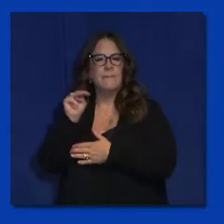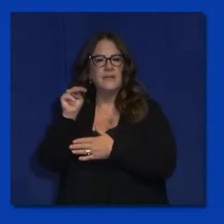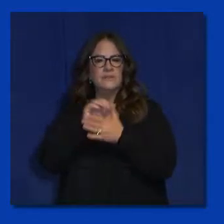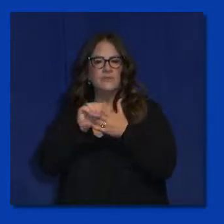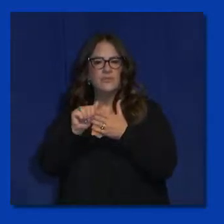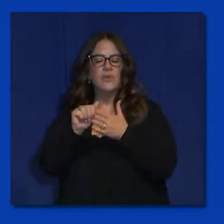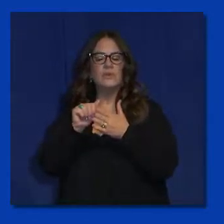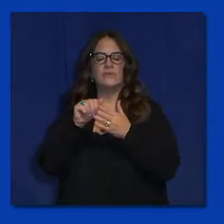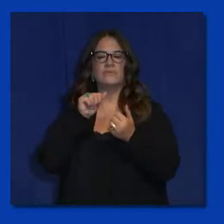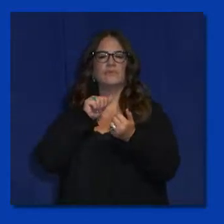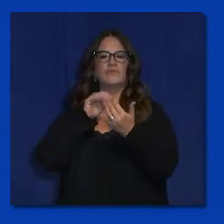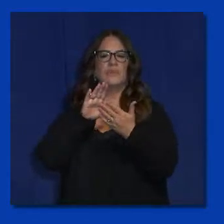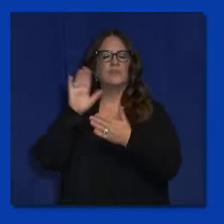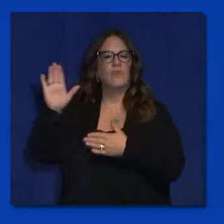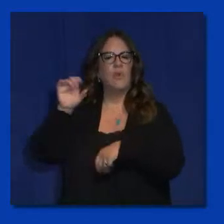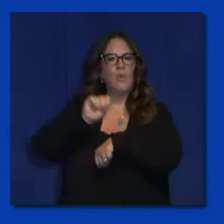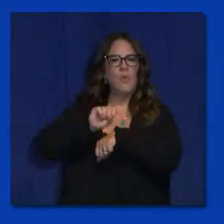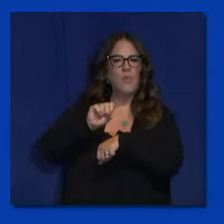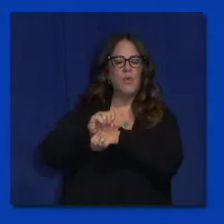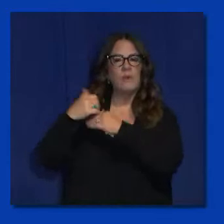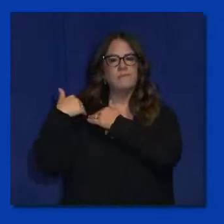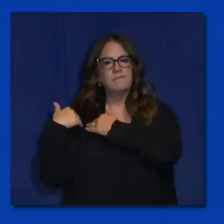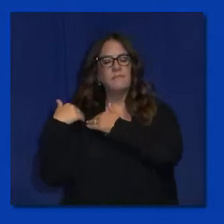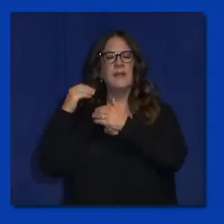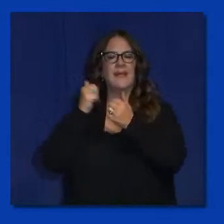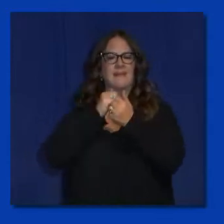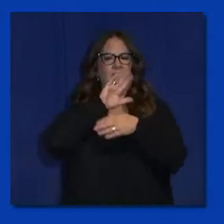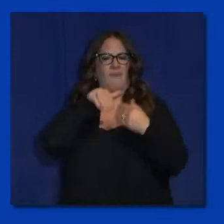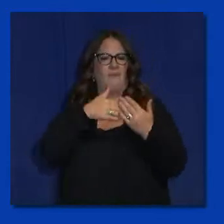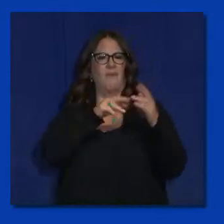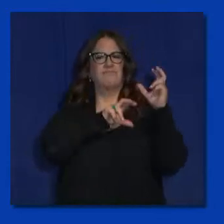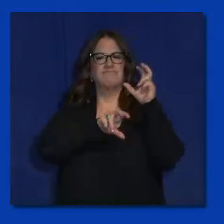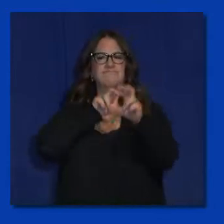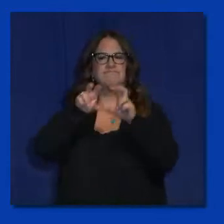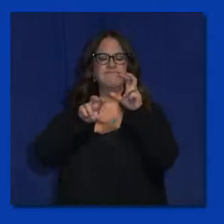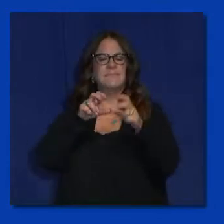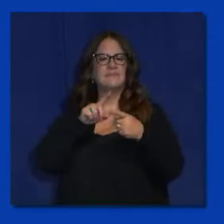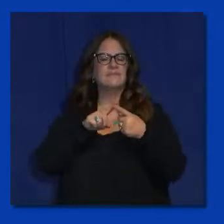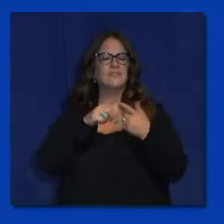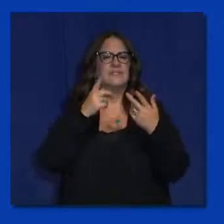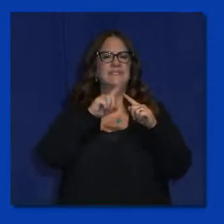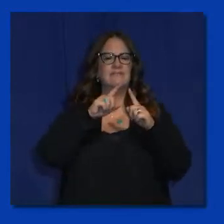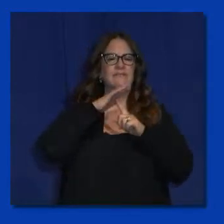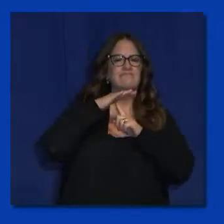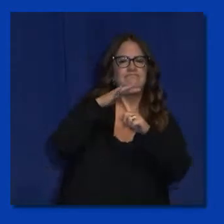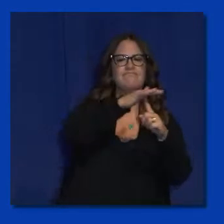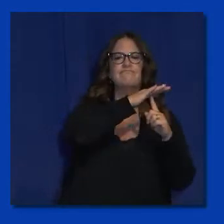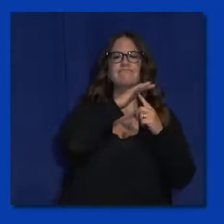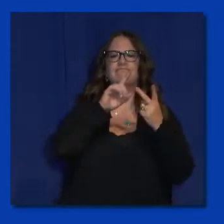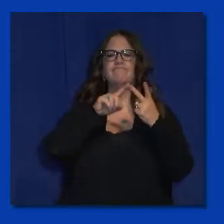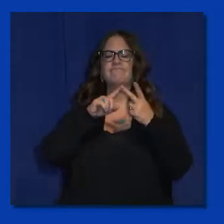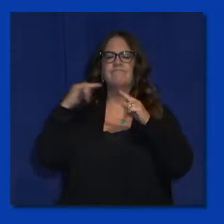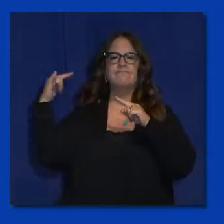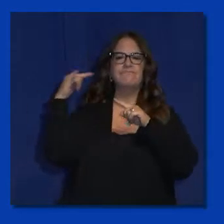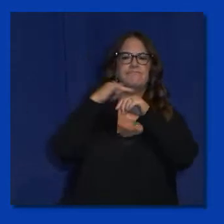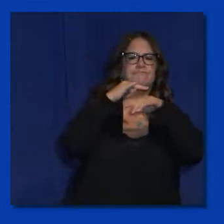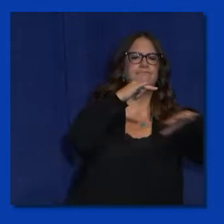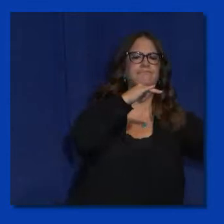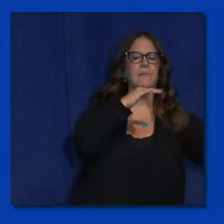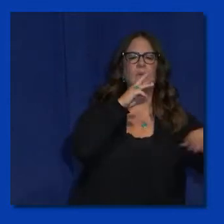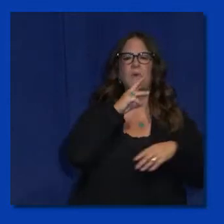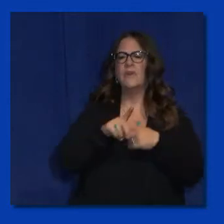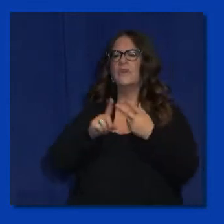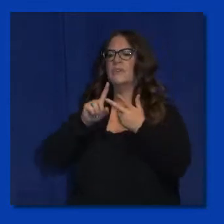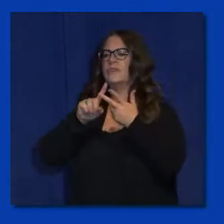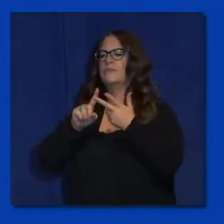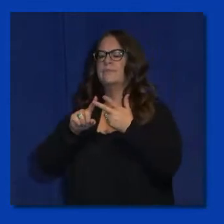address supports in their workload, and all those investments in the helitankers and firehawks, contracting even more